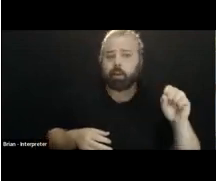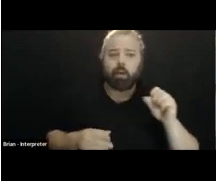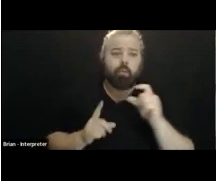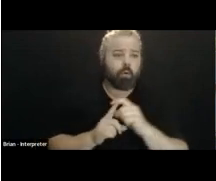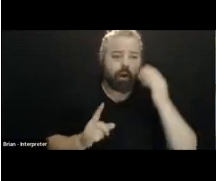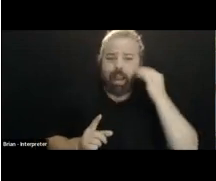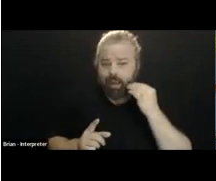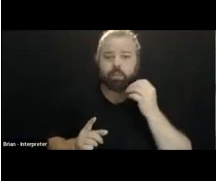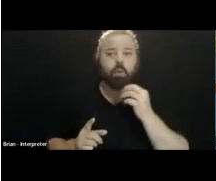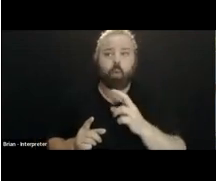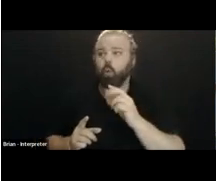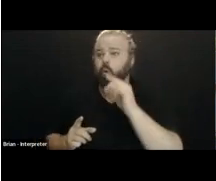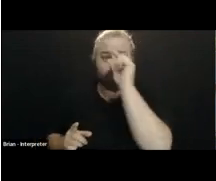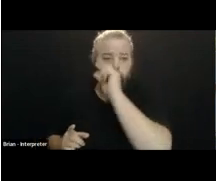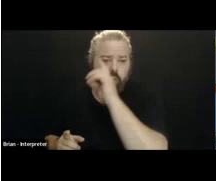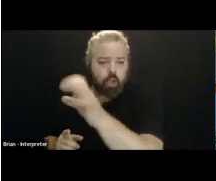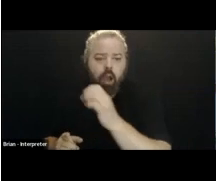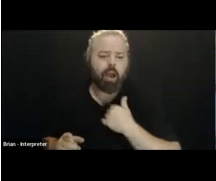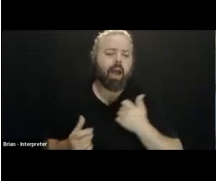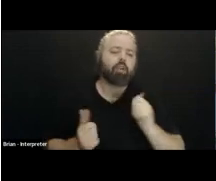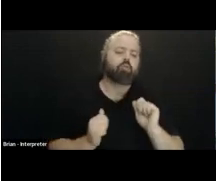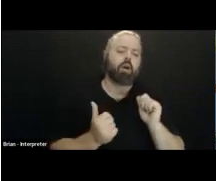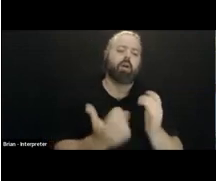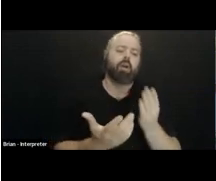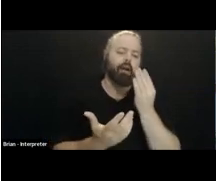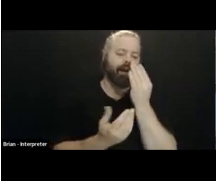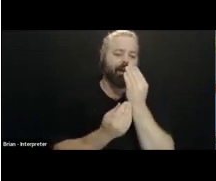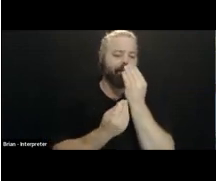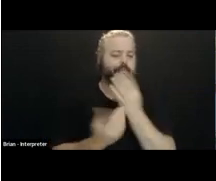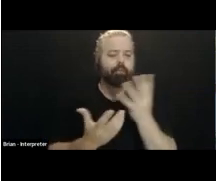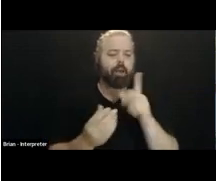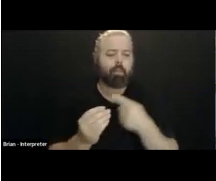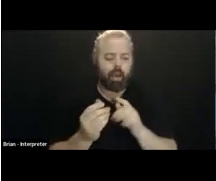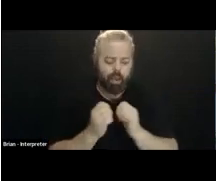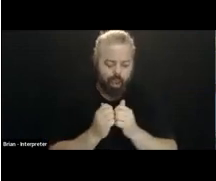in Google Docs. So I tried to give information about how to add